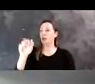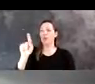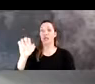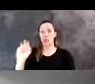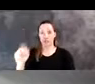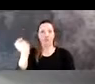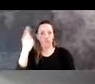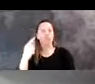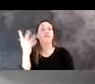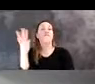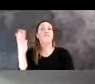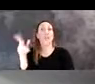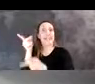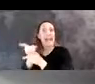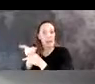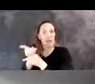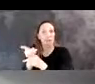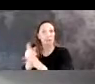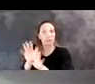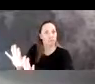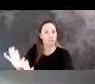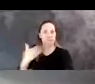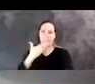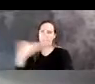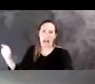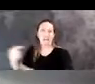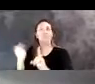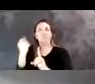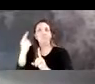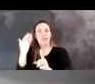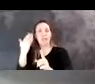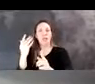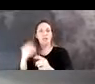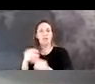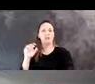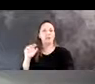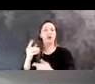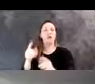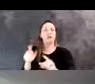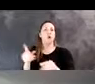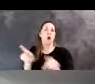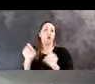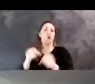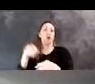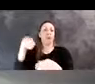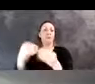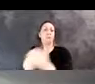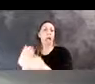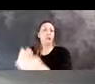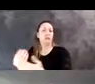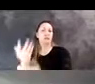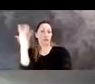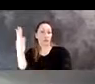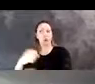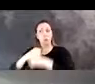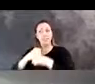intact are the best solution, but afforestation, which is planting trees, is also beneficial and protecting the forests are important